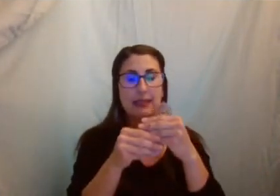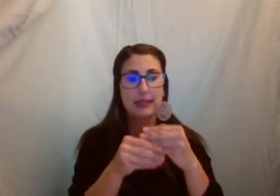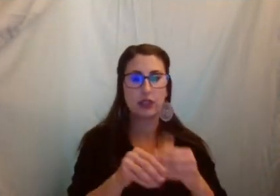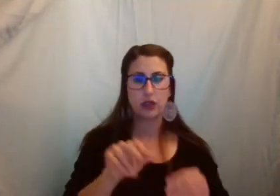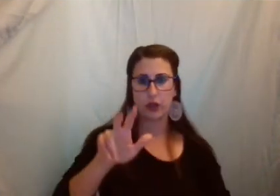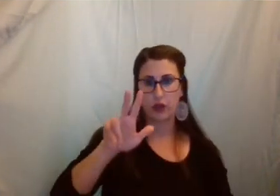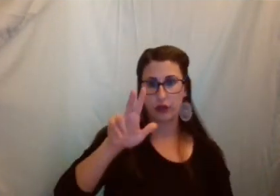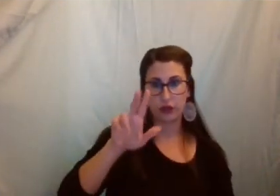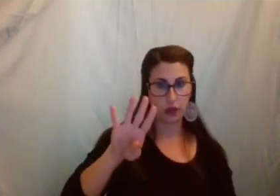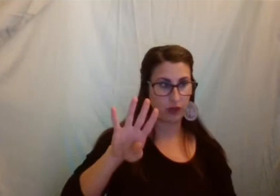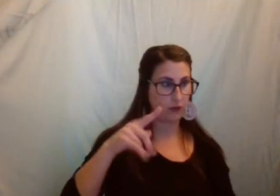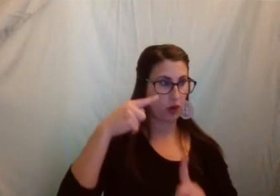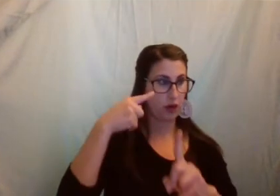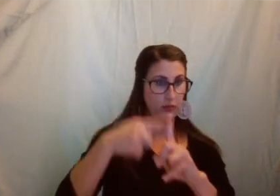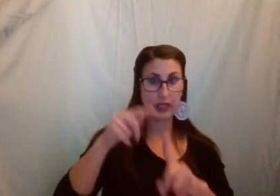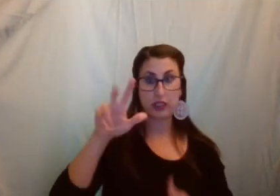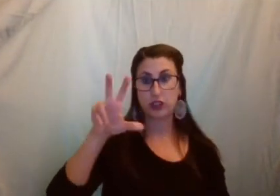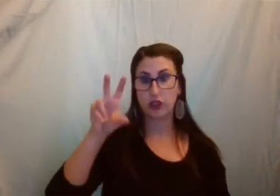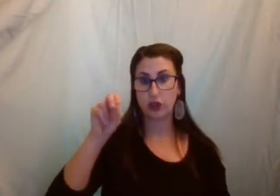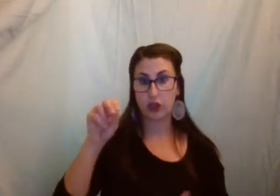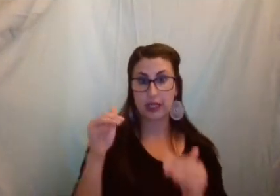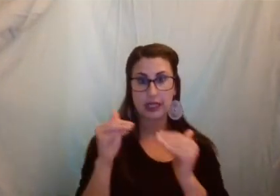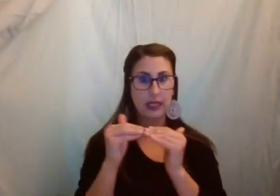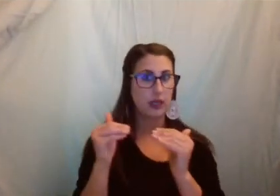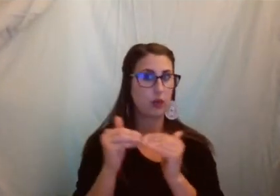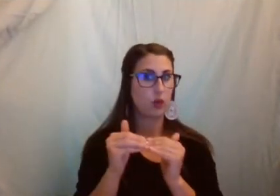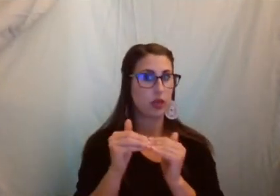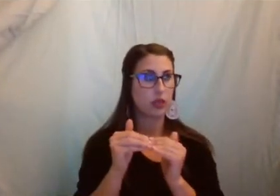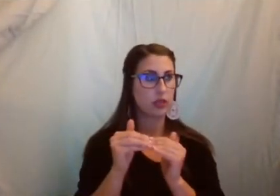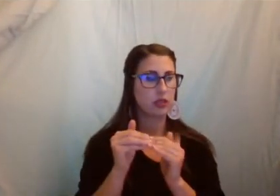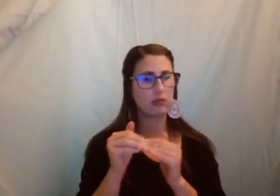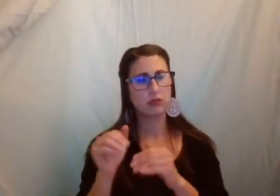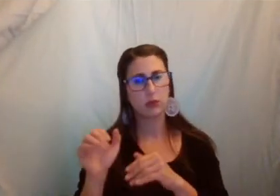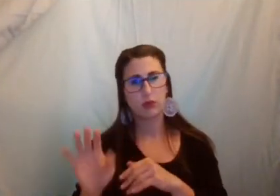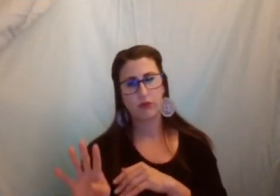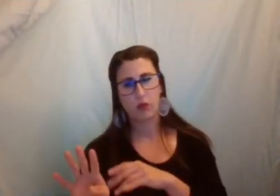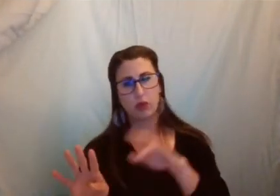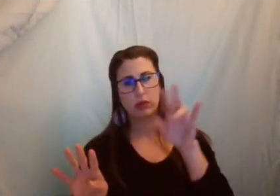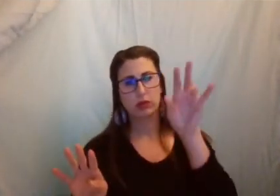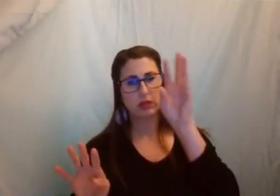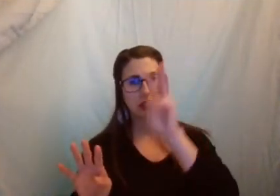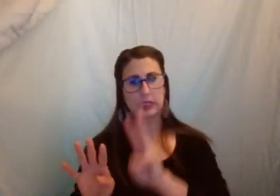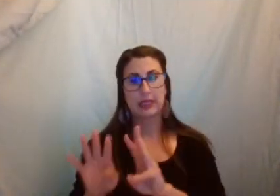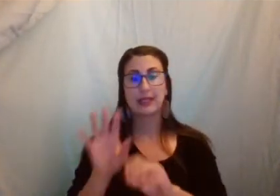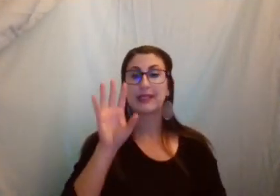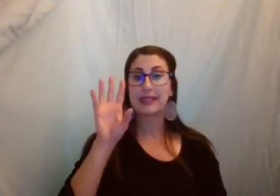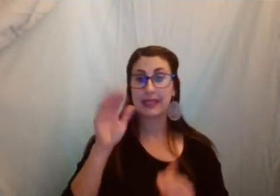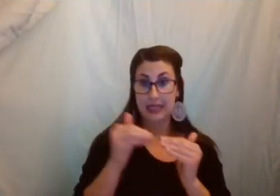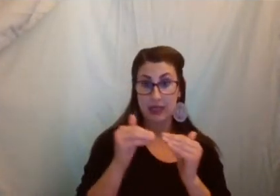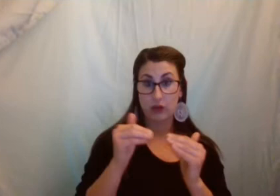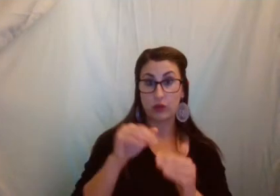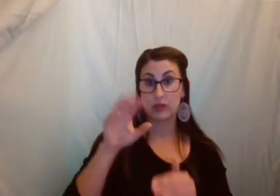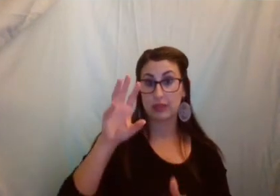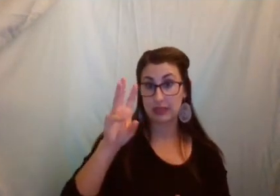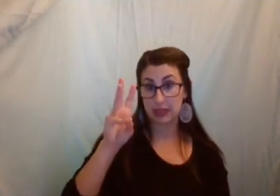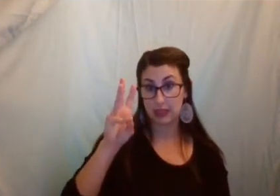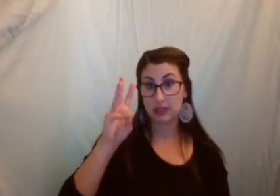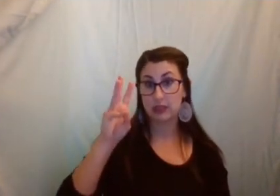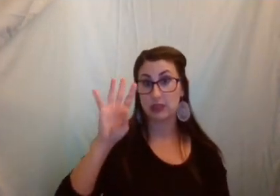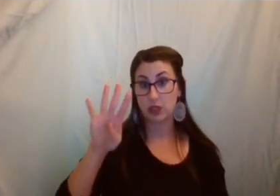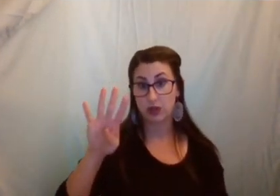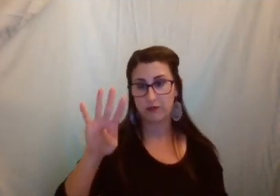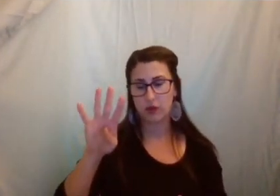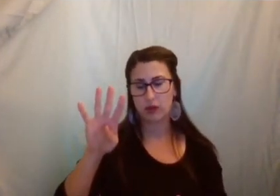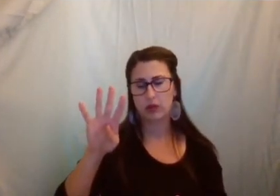keep. So 34 plus 30, that's 4 and 6. Add and